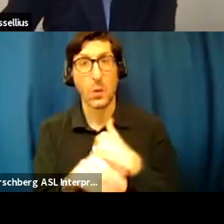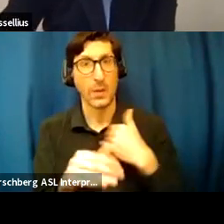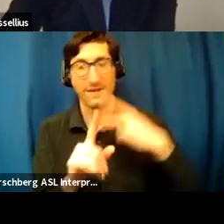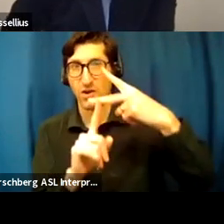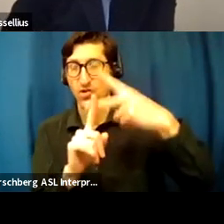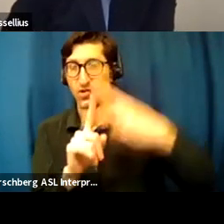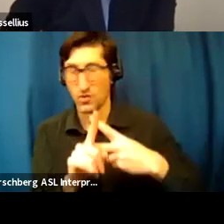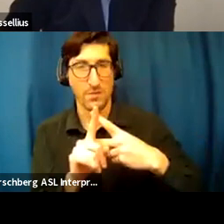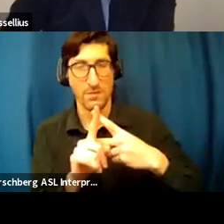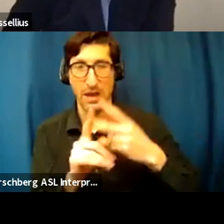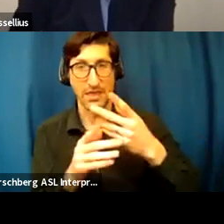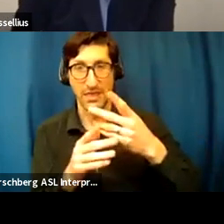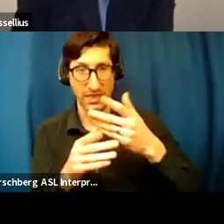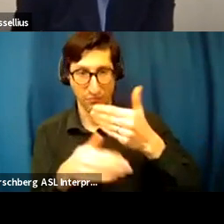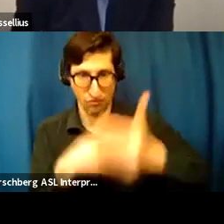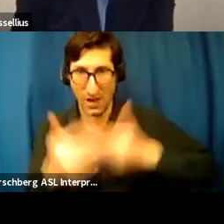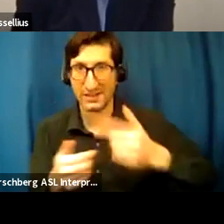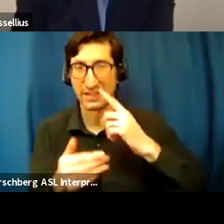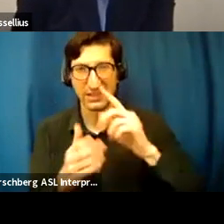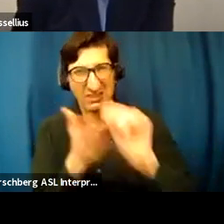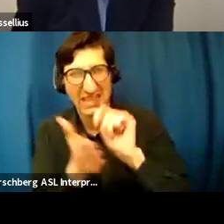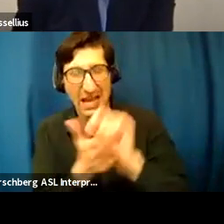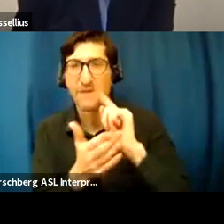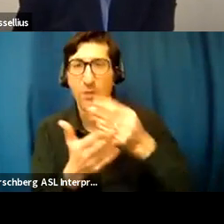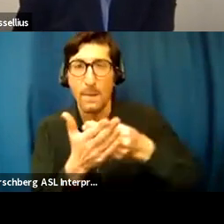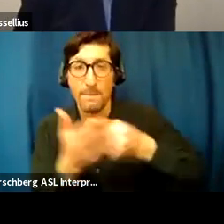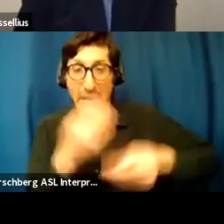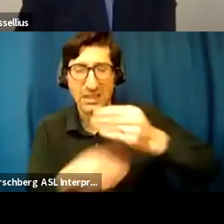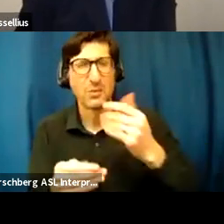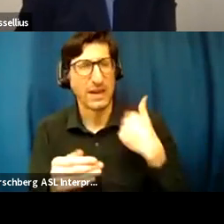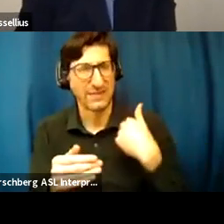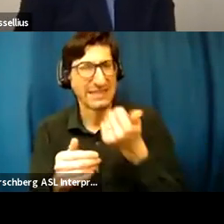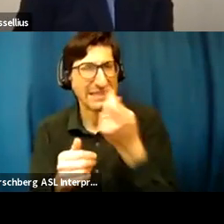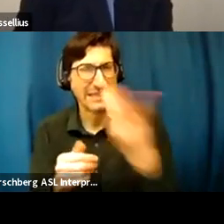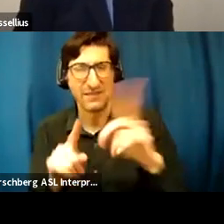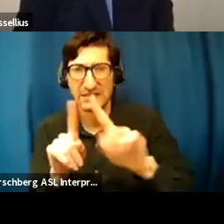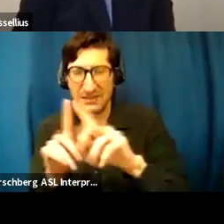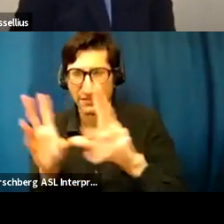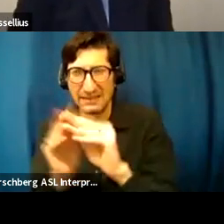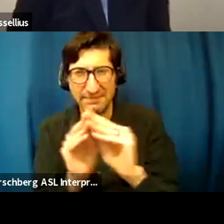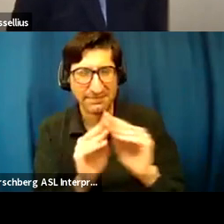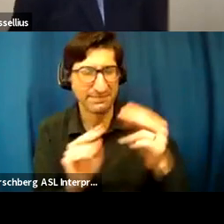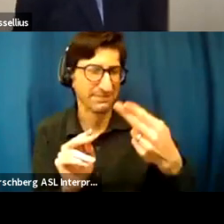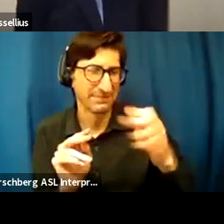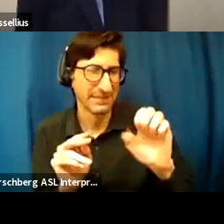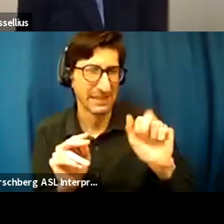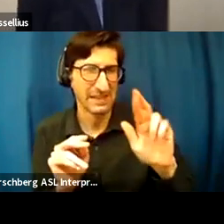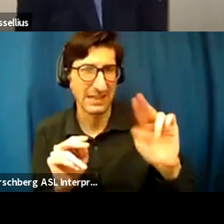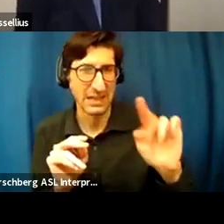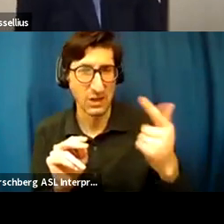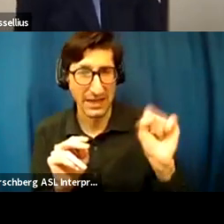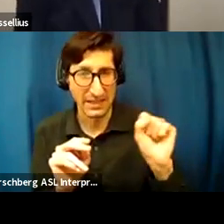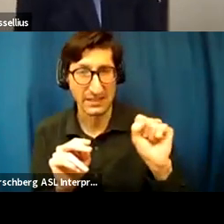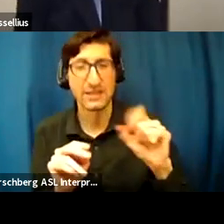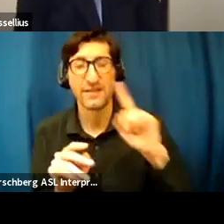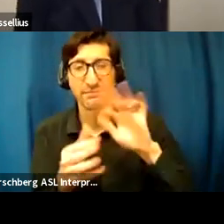process. And we have a series of budget hearings scheduled over the next several weeks, starting Thursday, February